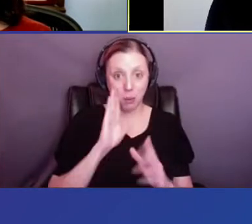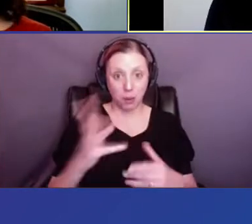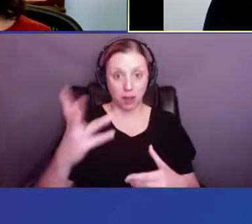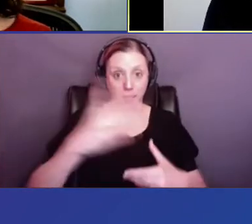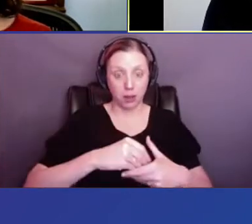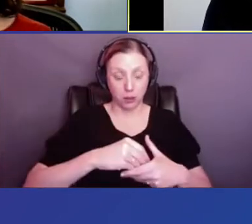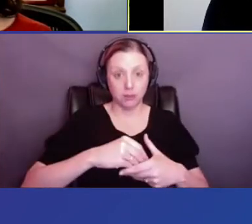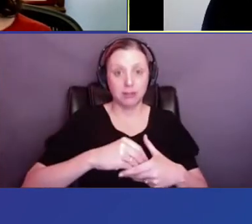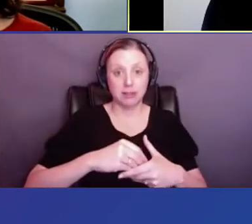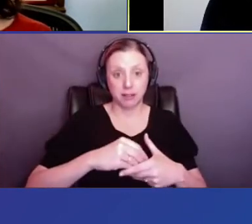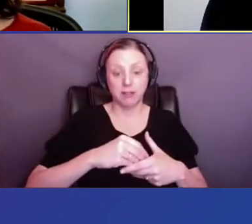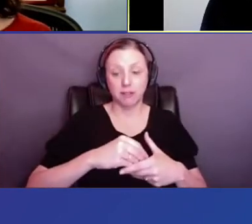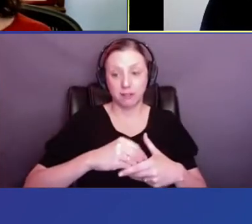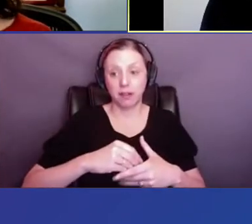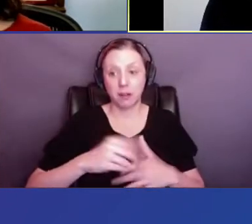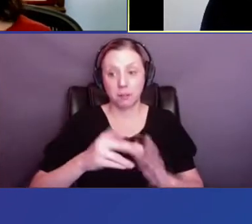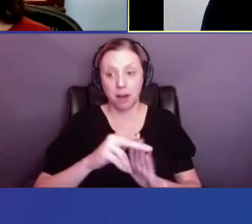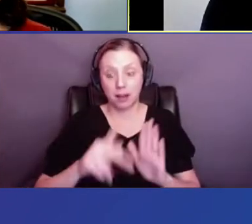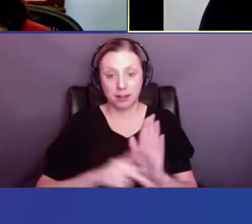way that artists work.